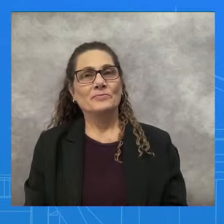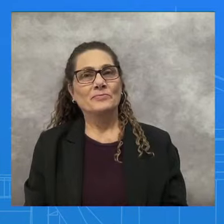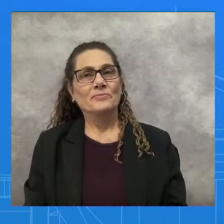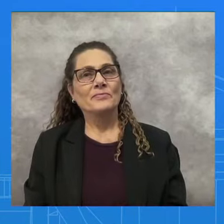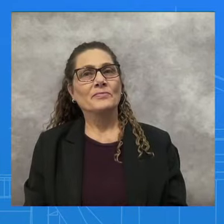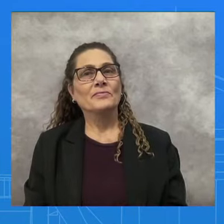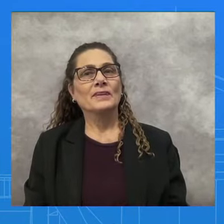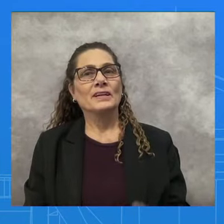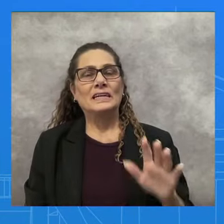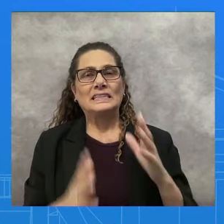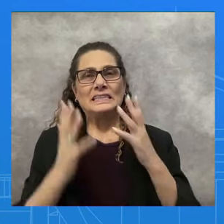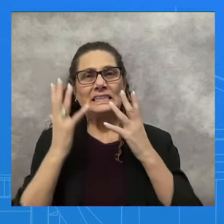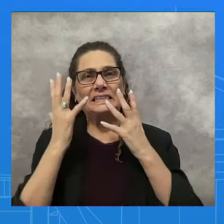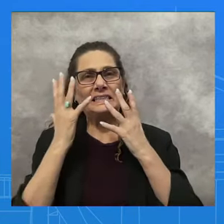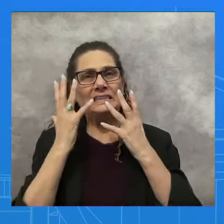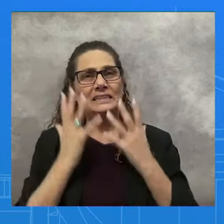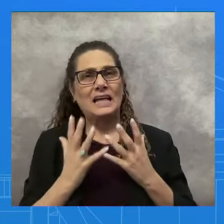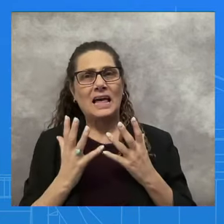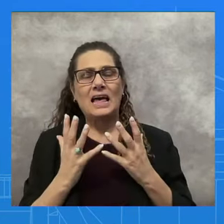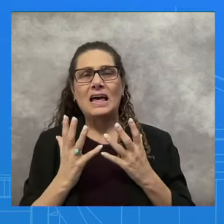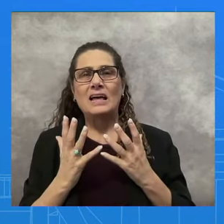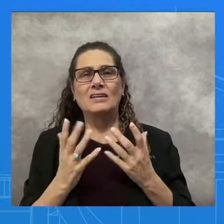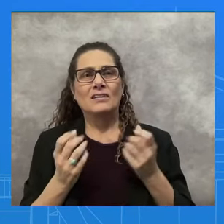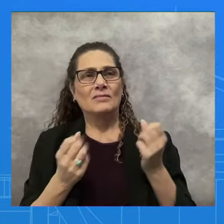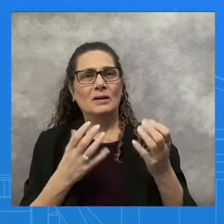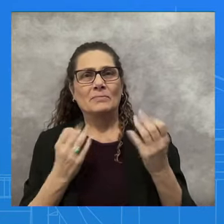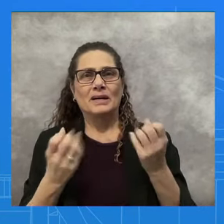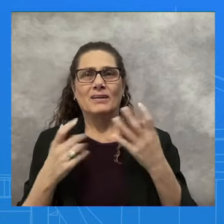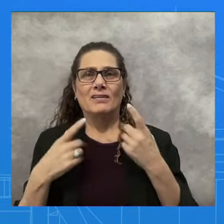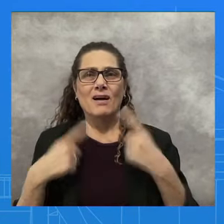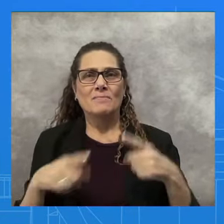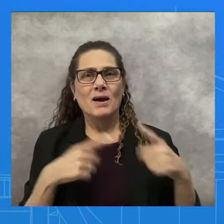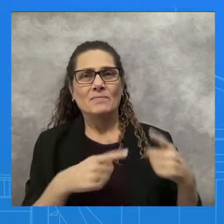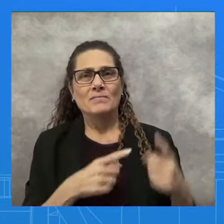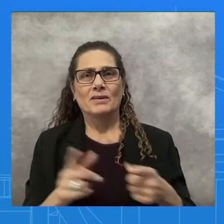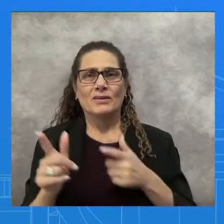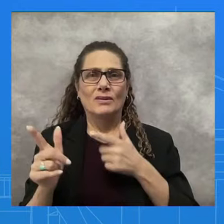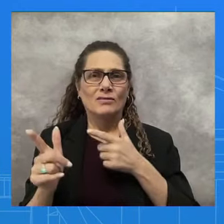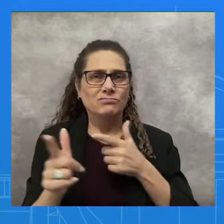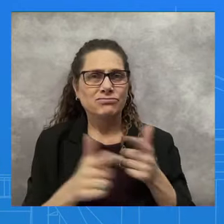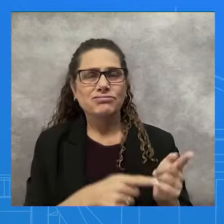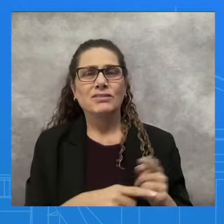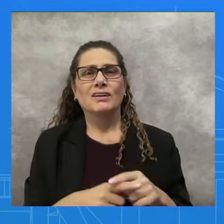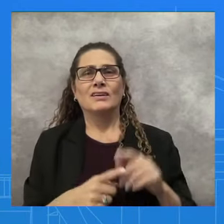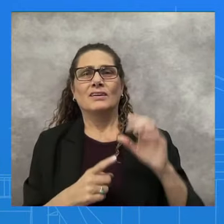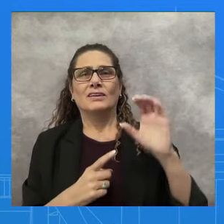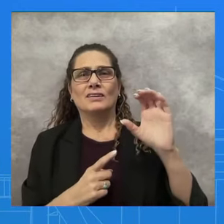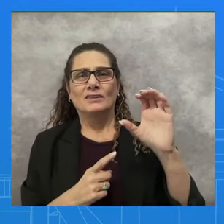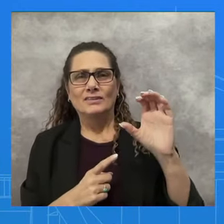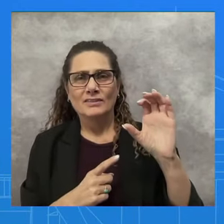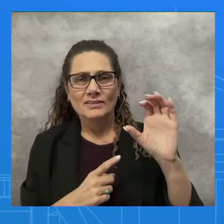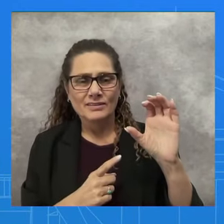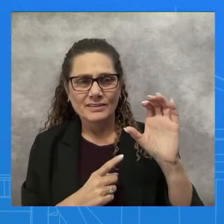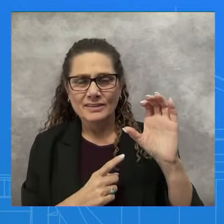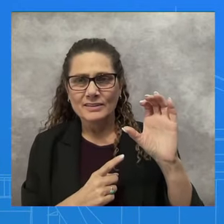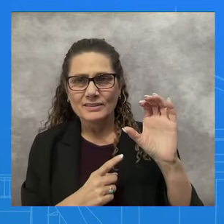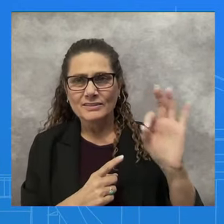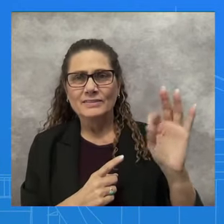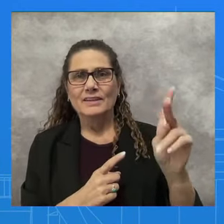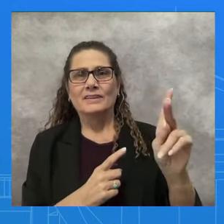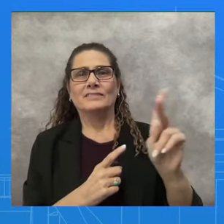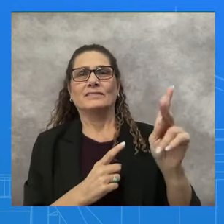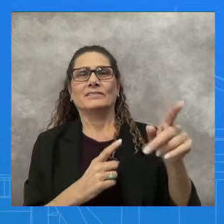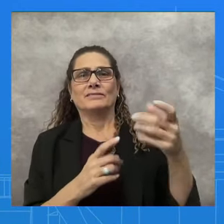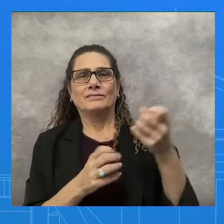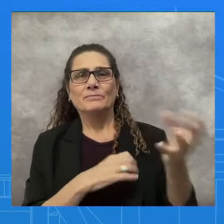opened fire during the Chiefs' Super Bowl parade in Kansas City, killing two innocent people and wounding more